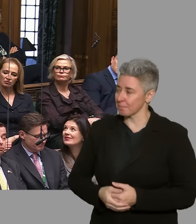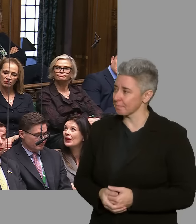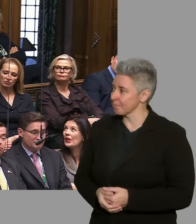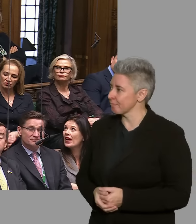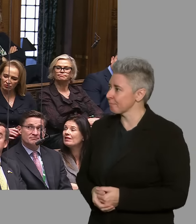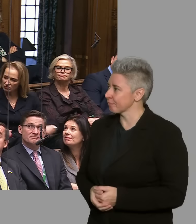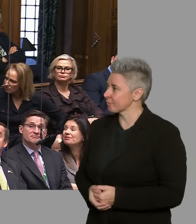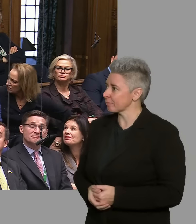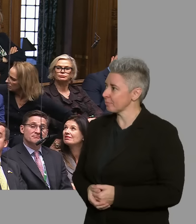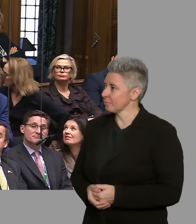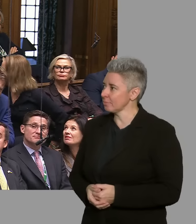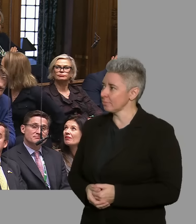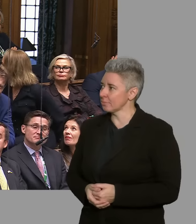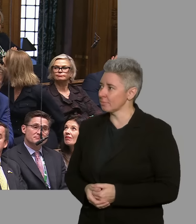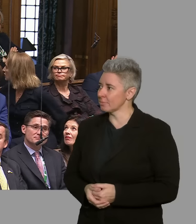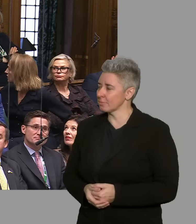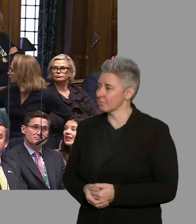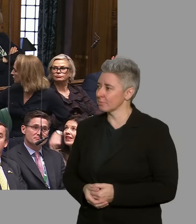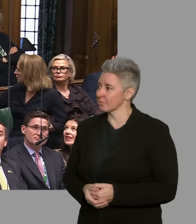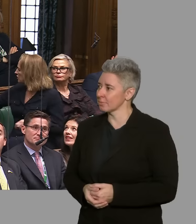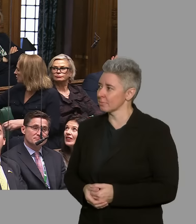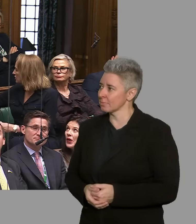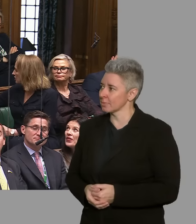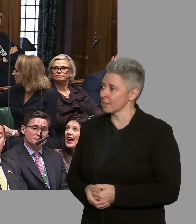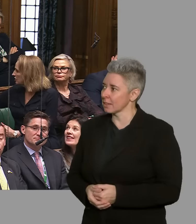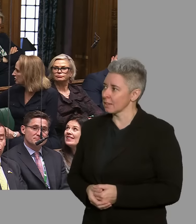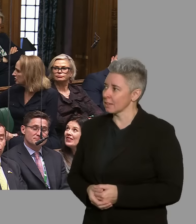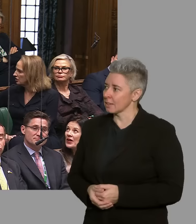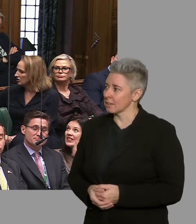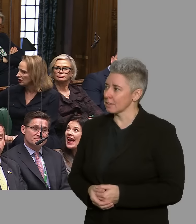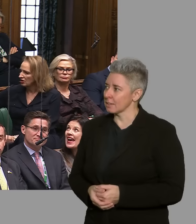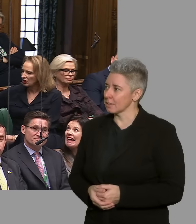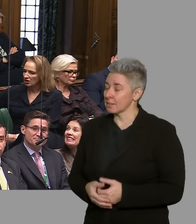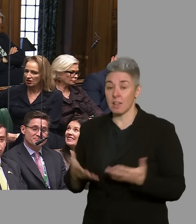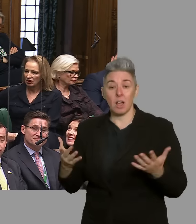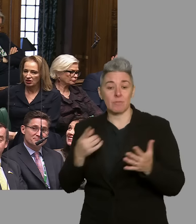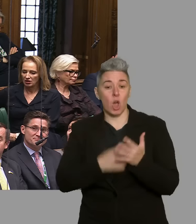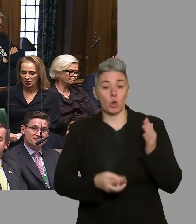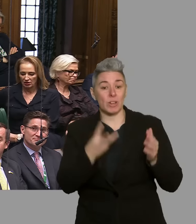No, I've only got 30 seconds. The Prime